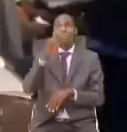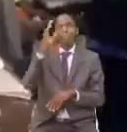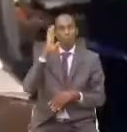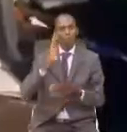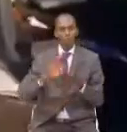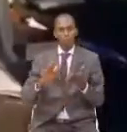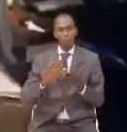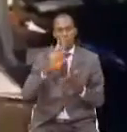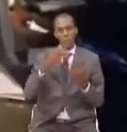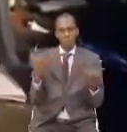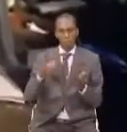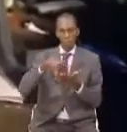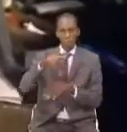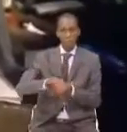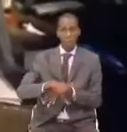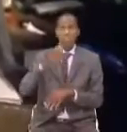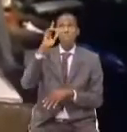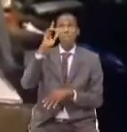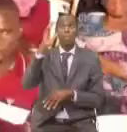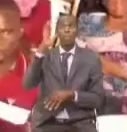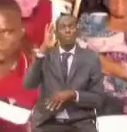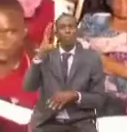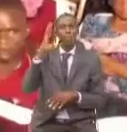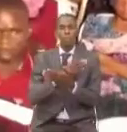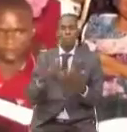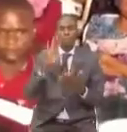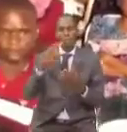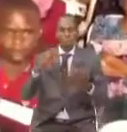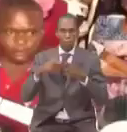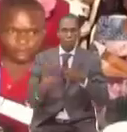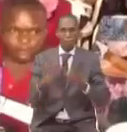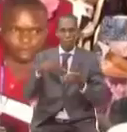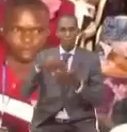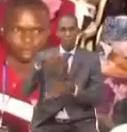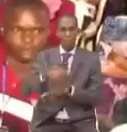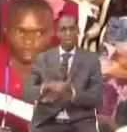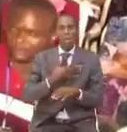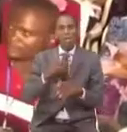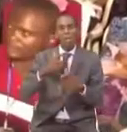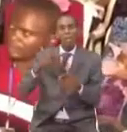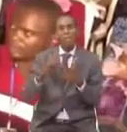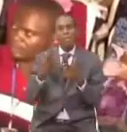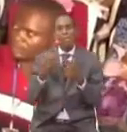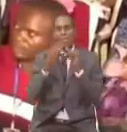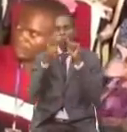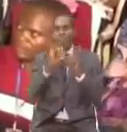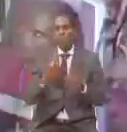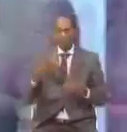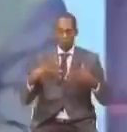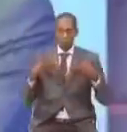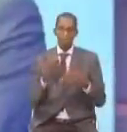sin tonight. He'll take that calamity away tonight. And then the blessing of